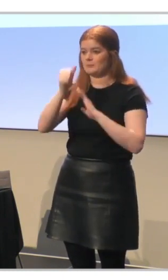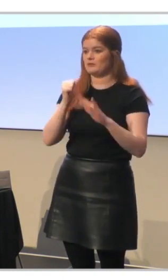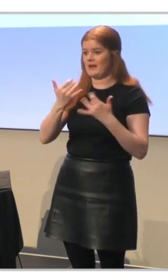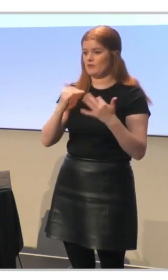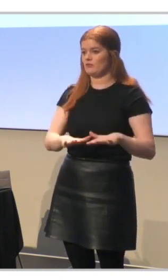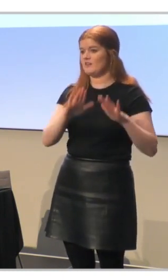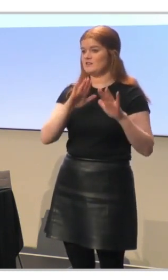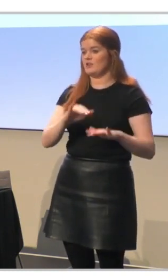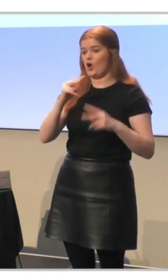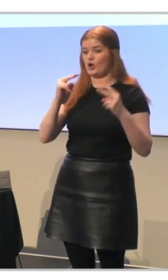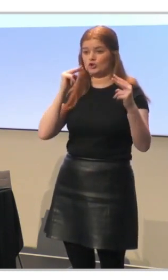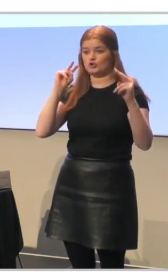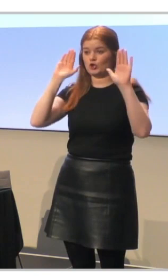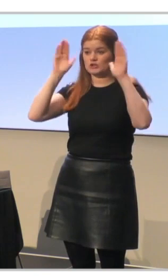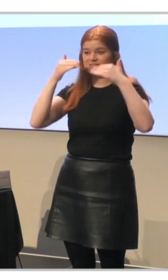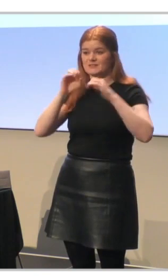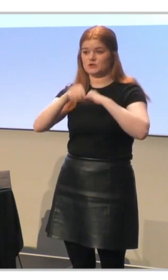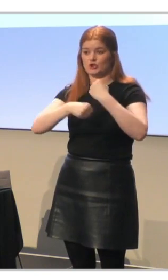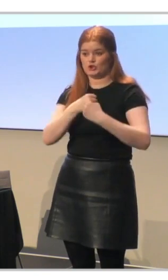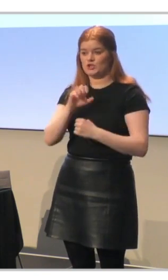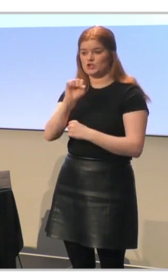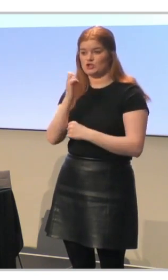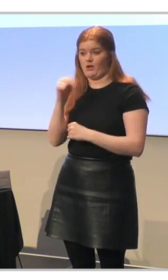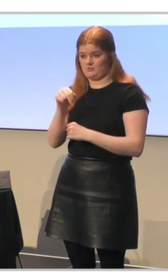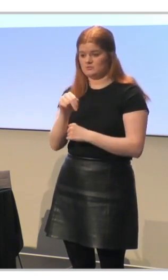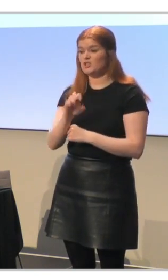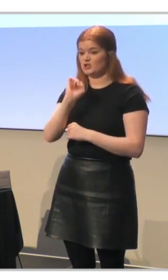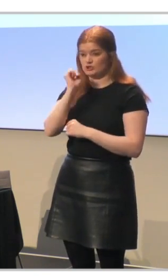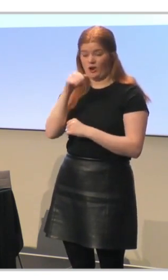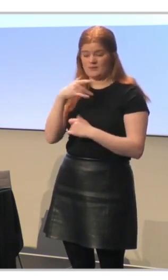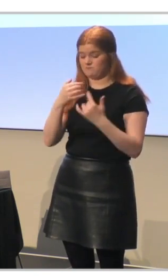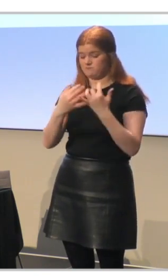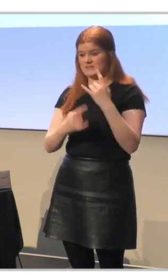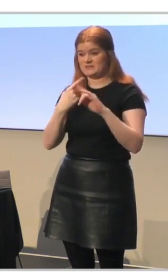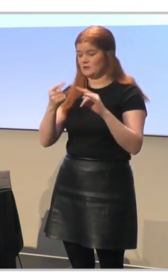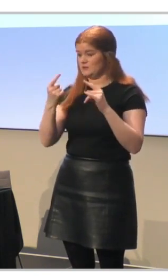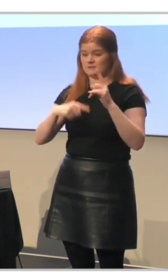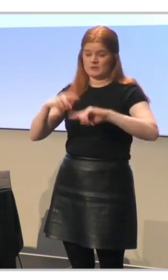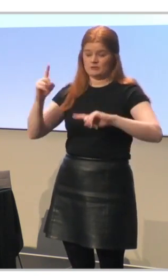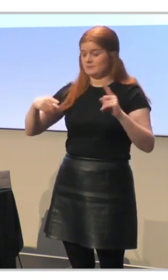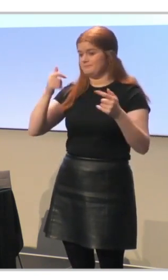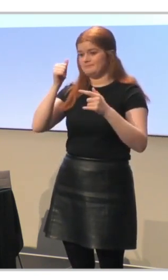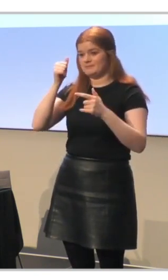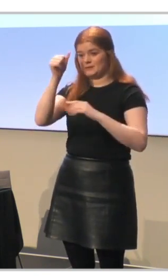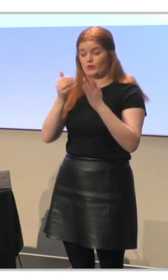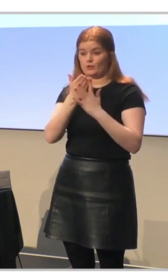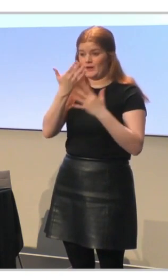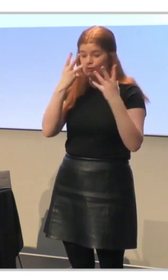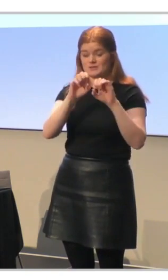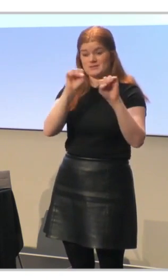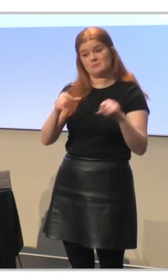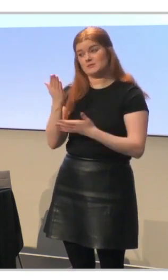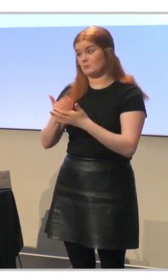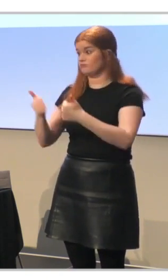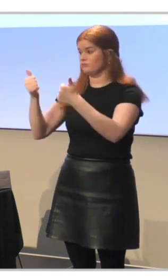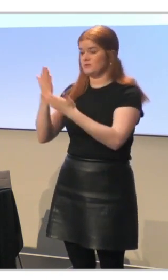raising their autistic son, Sean. Sean had various experiences of the education system, some good, some not so